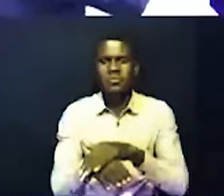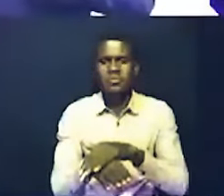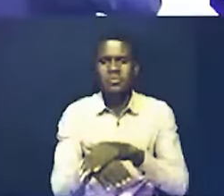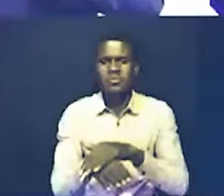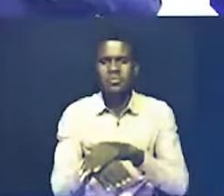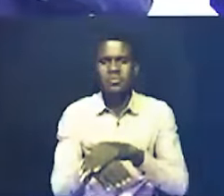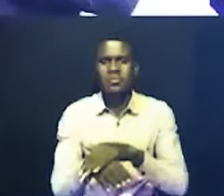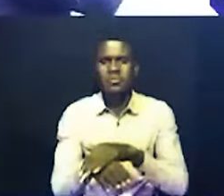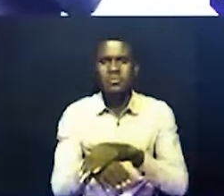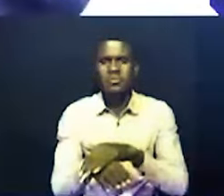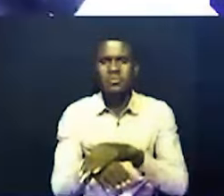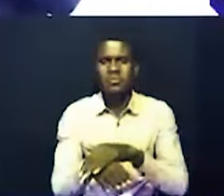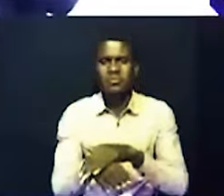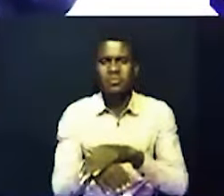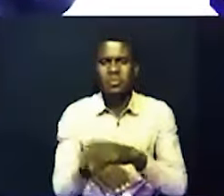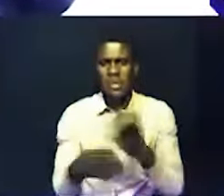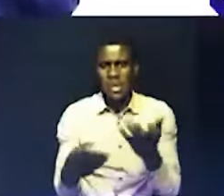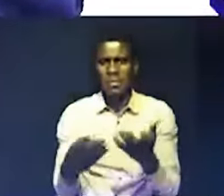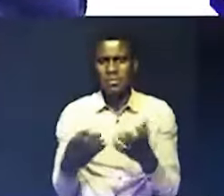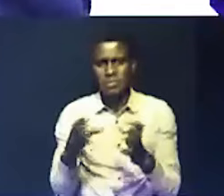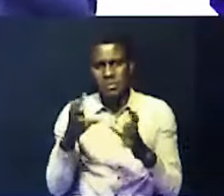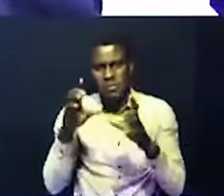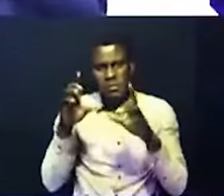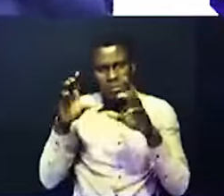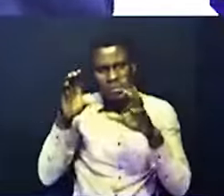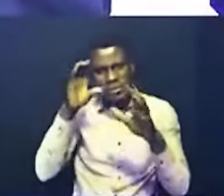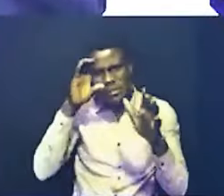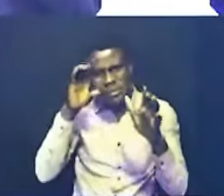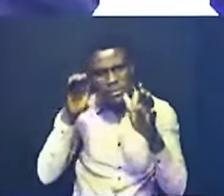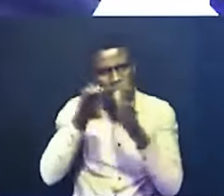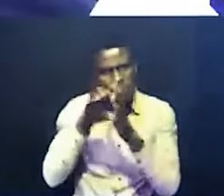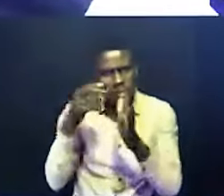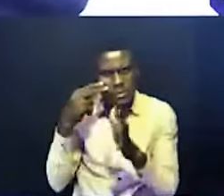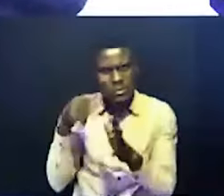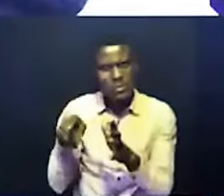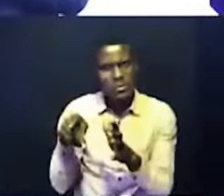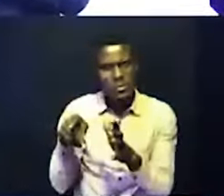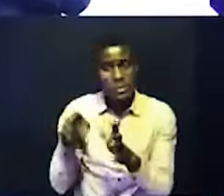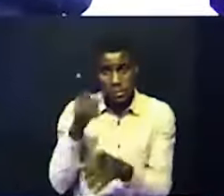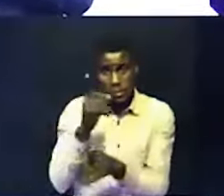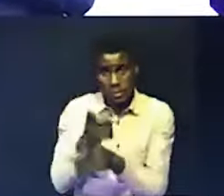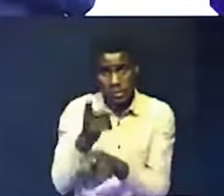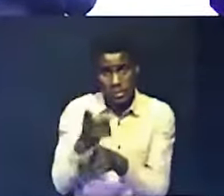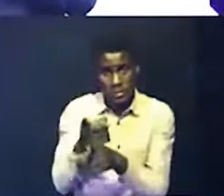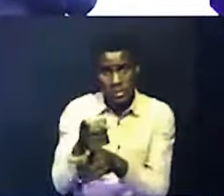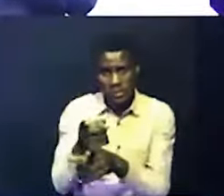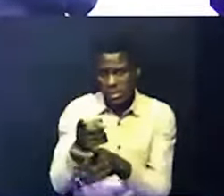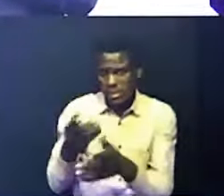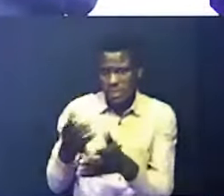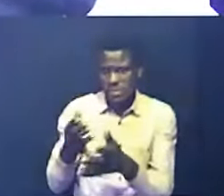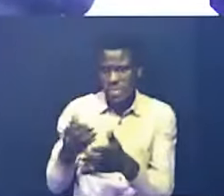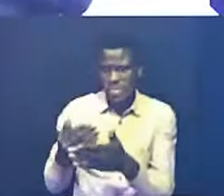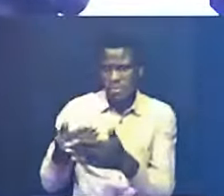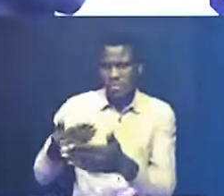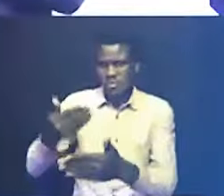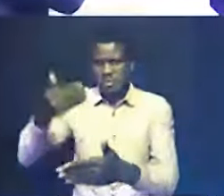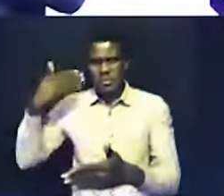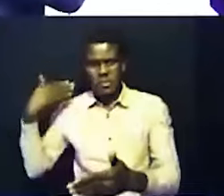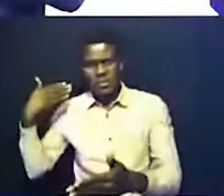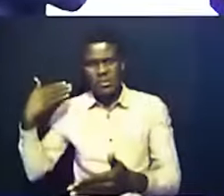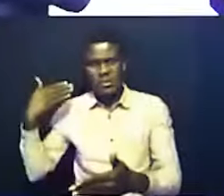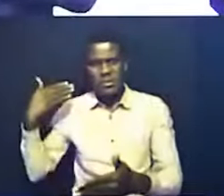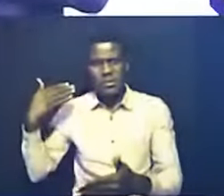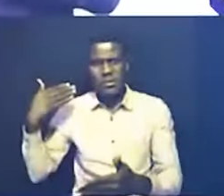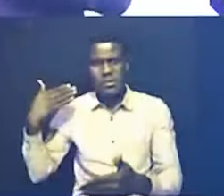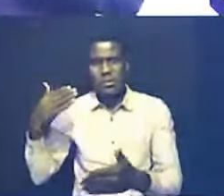enter now look at the picture now Justice is driven back and righteousness